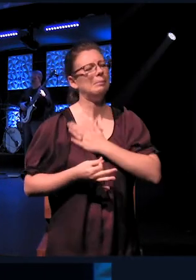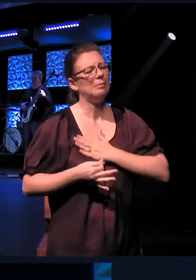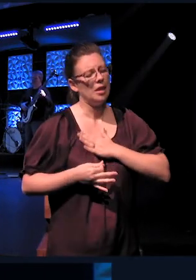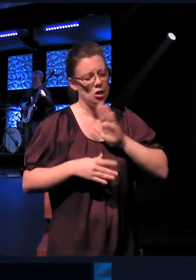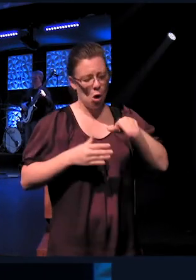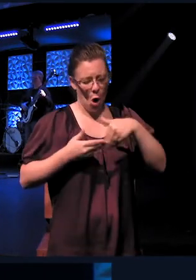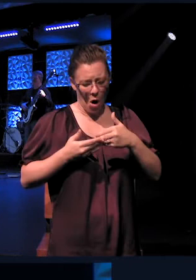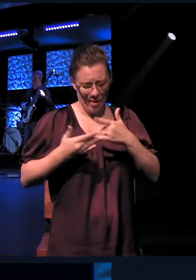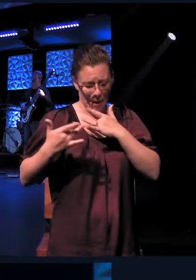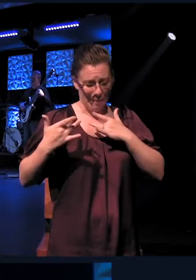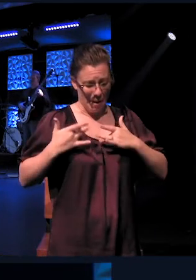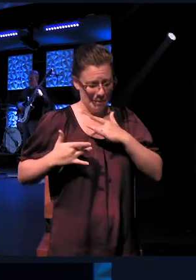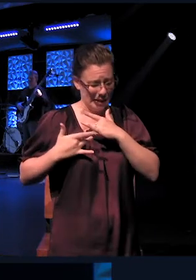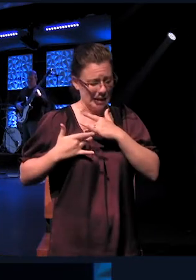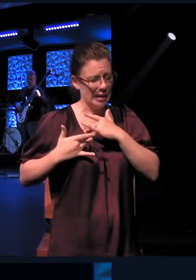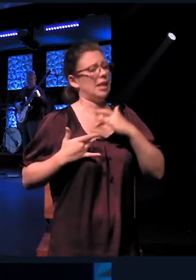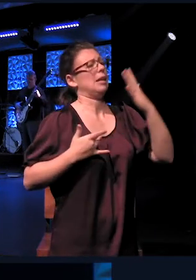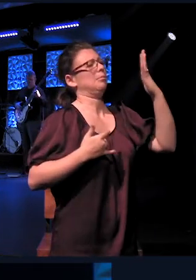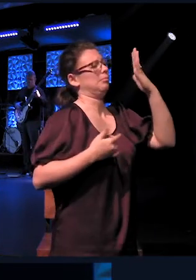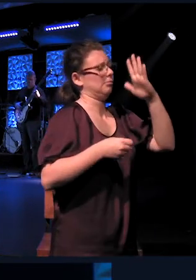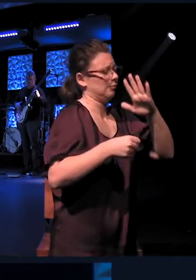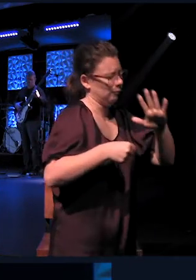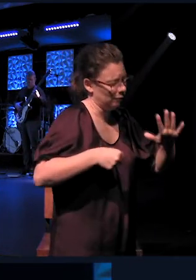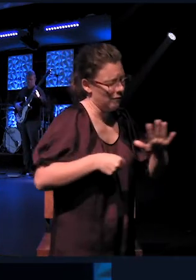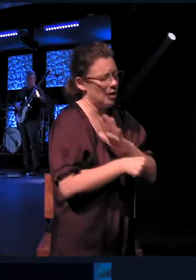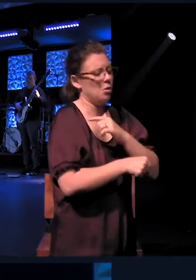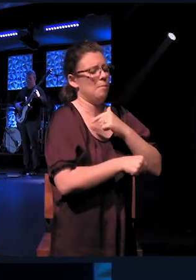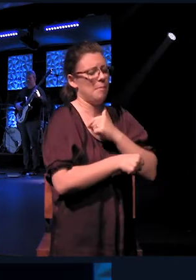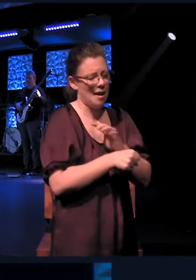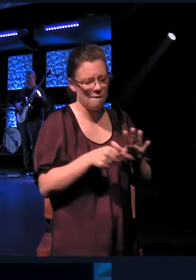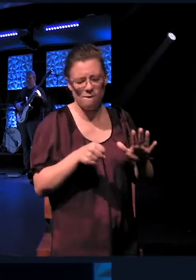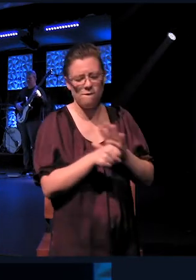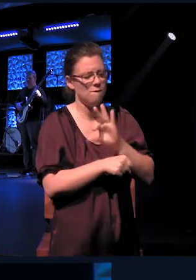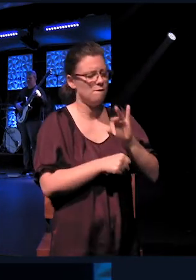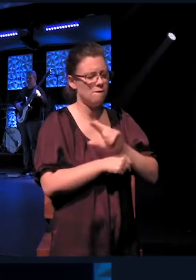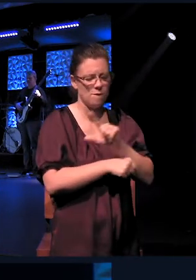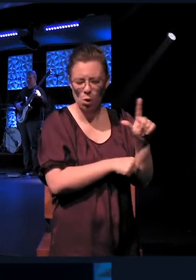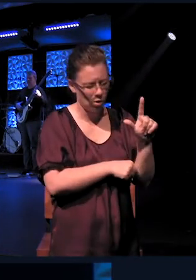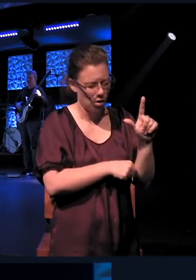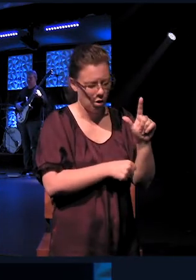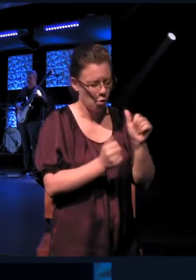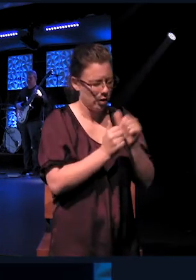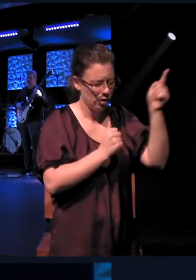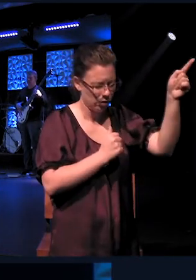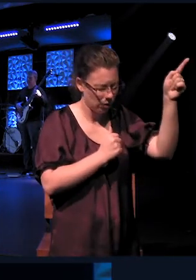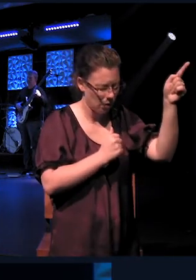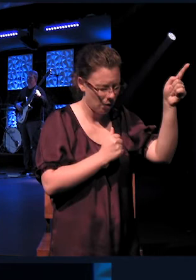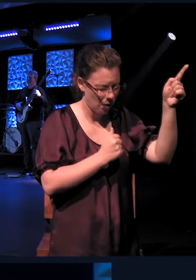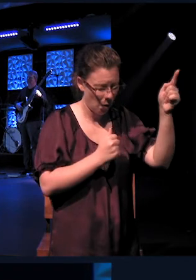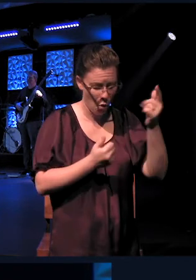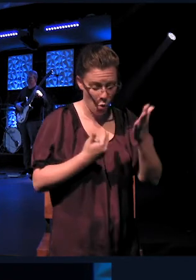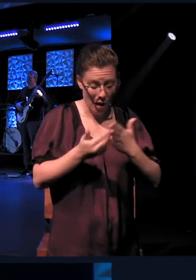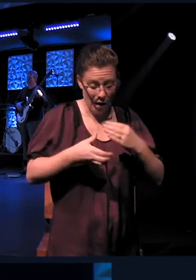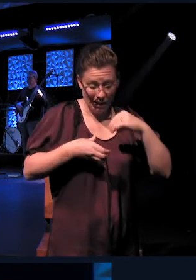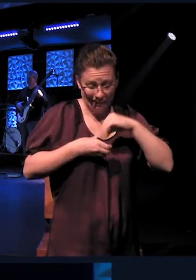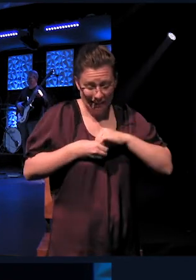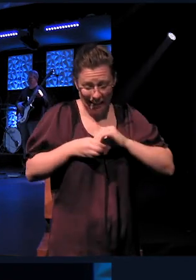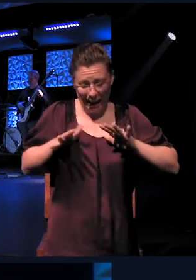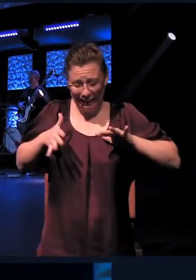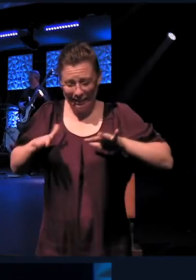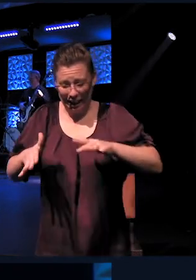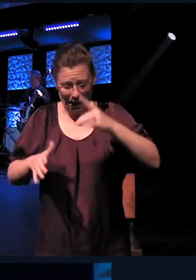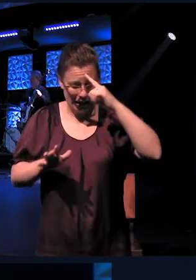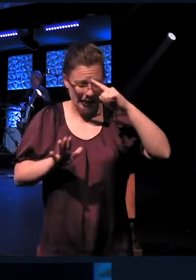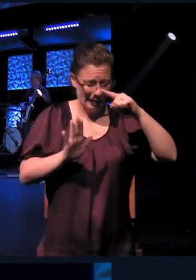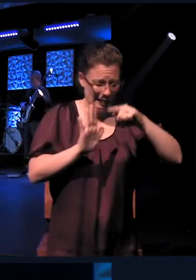with you. We pray that any fear and anxiety and anything that's in there that's taking up space that's not supposed to would go